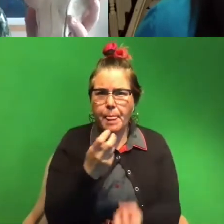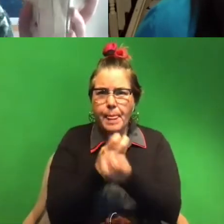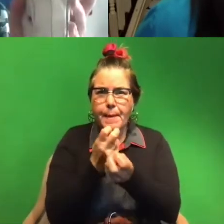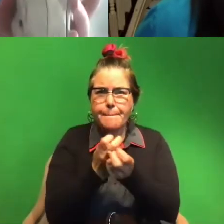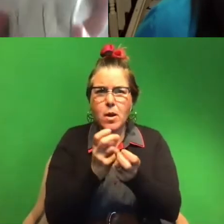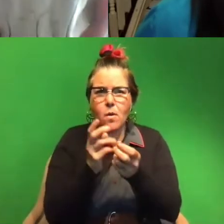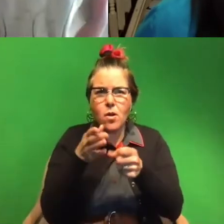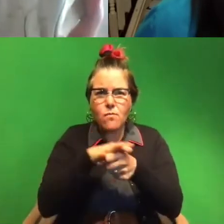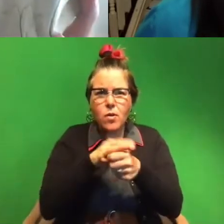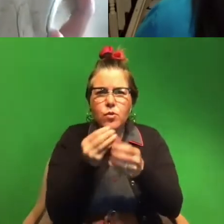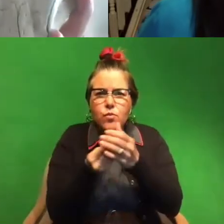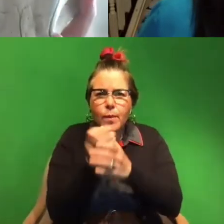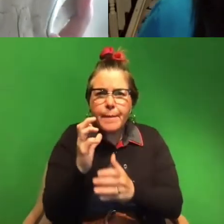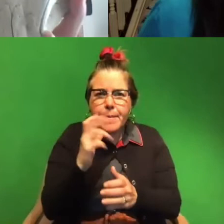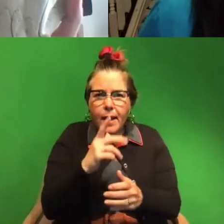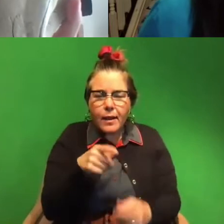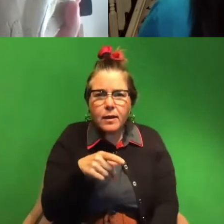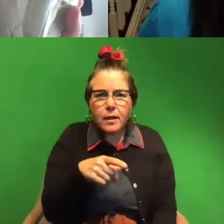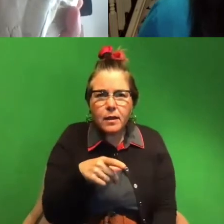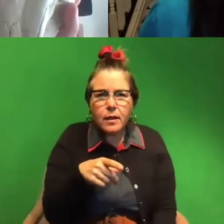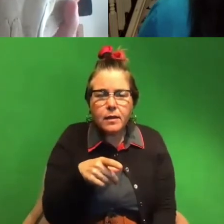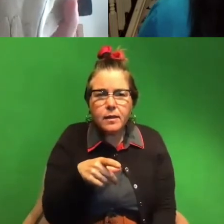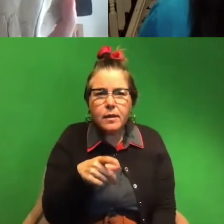remodeling. It's growing. It